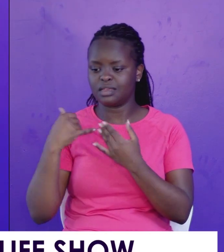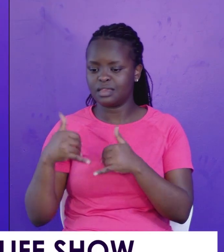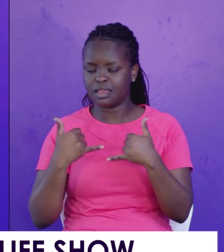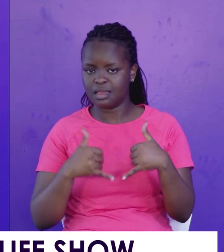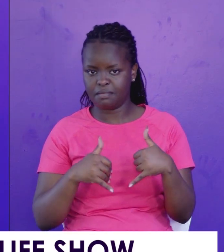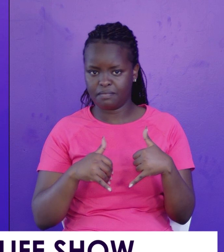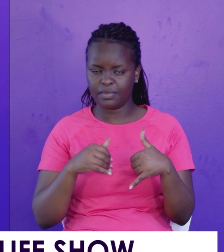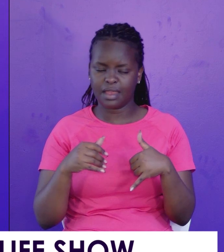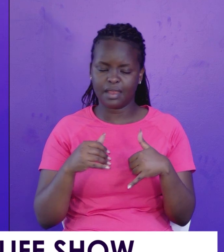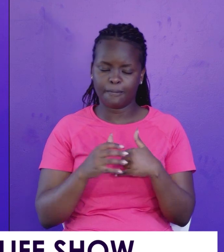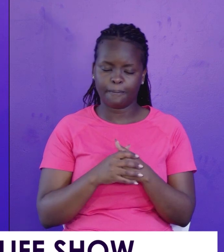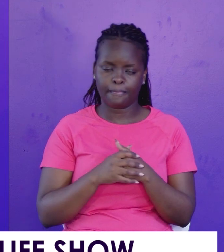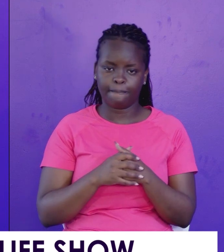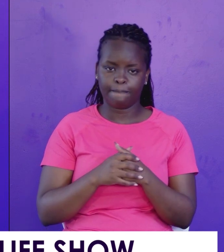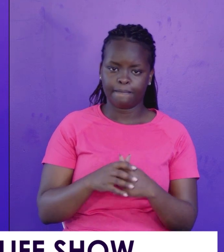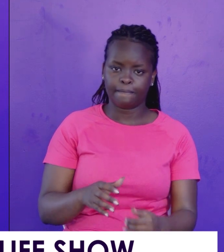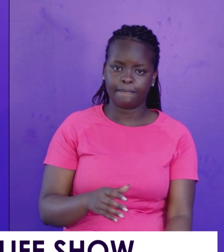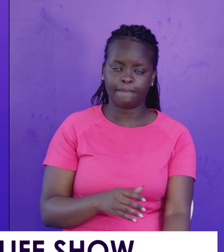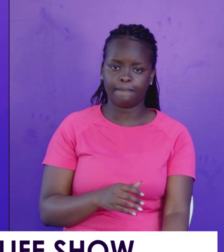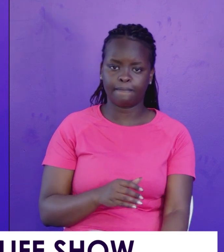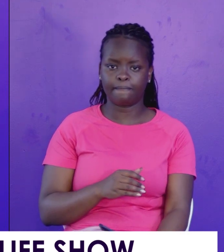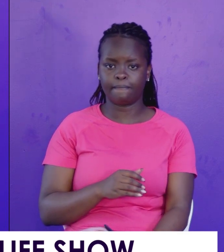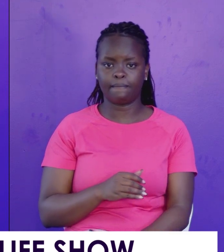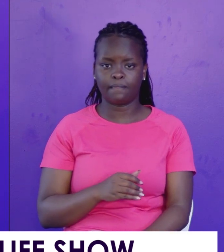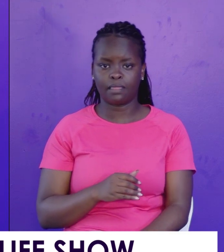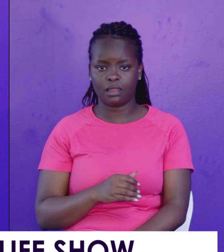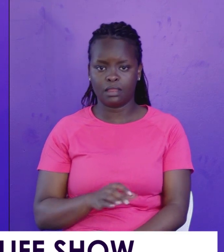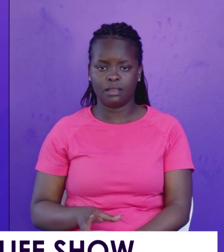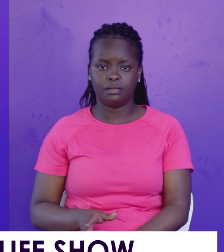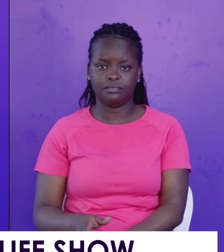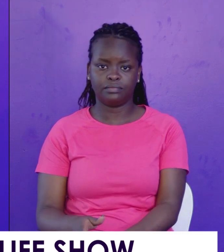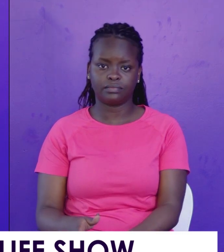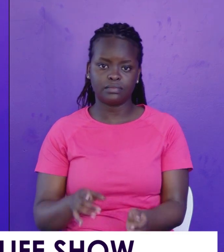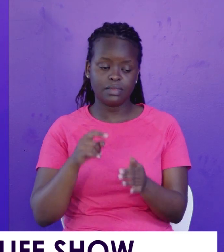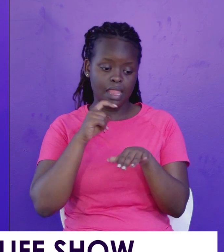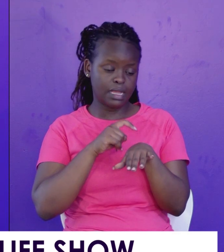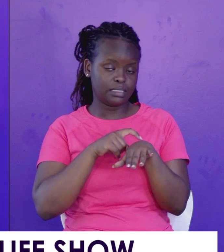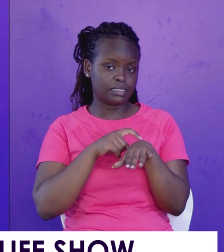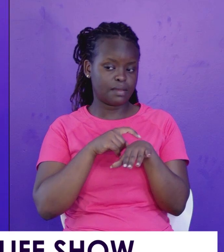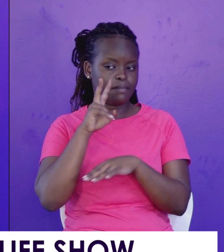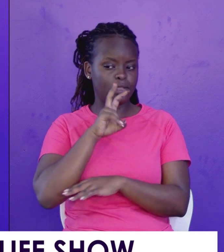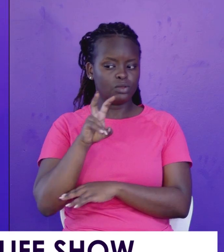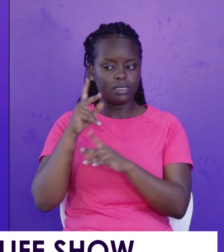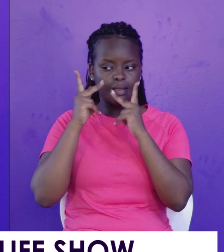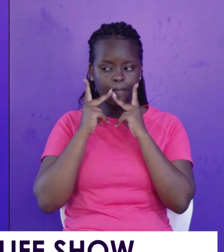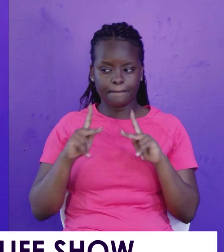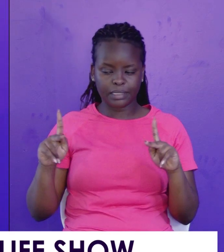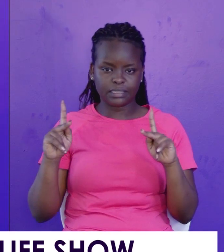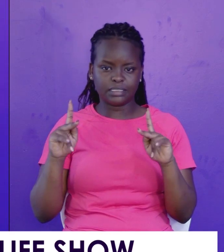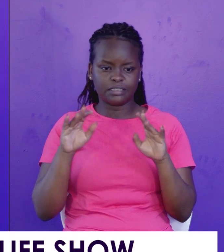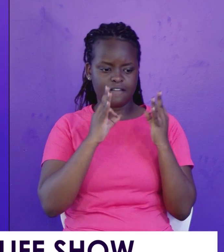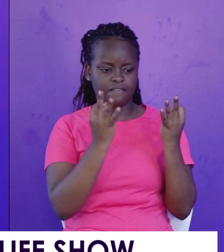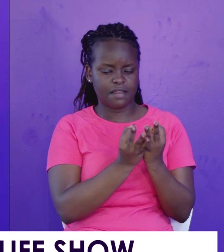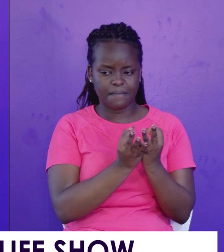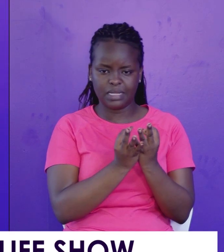the end of the day, when you're looking at the peace of your family, peace of your nation, peace of your religious